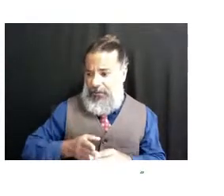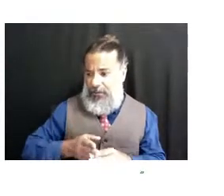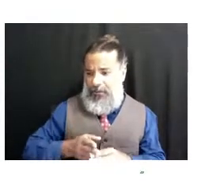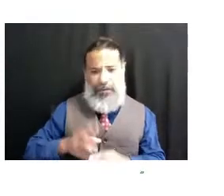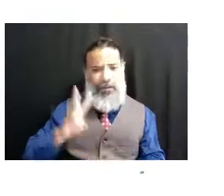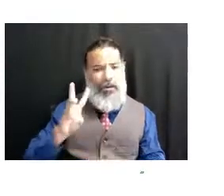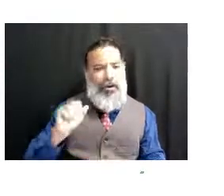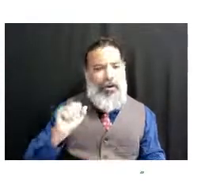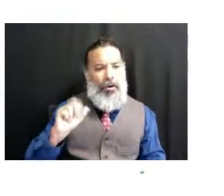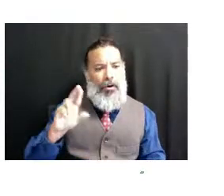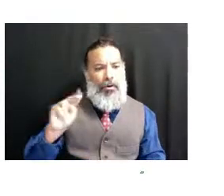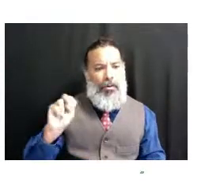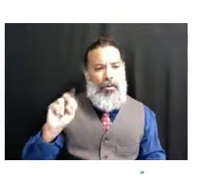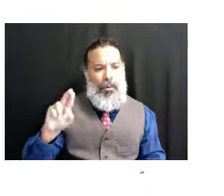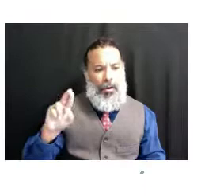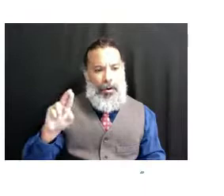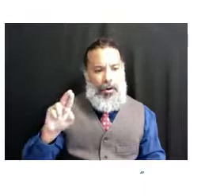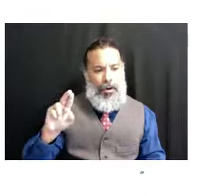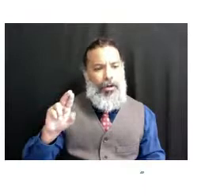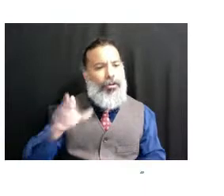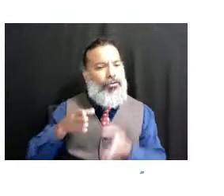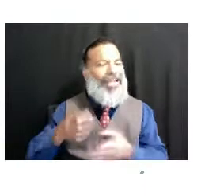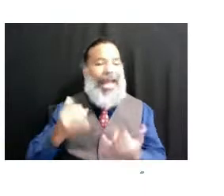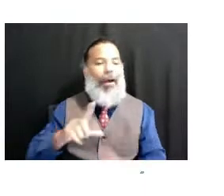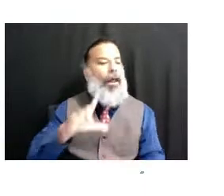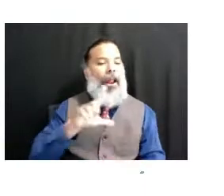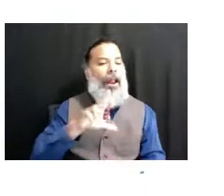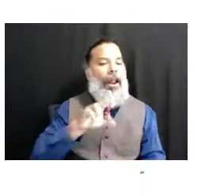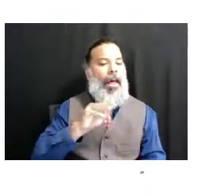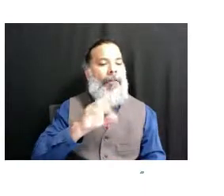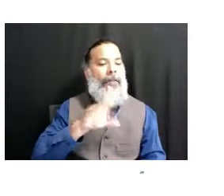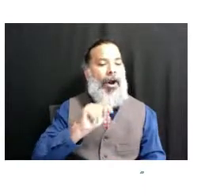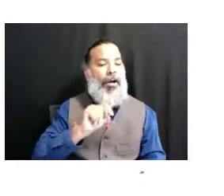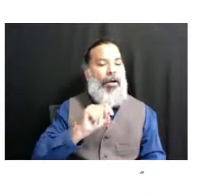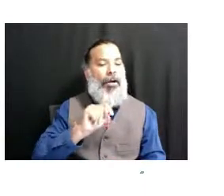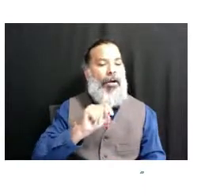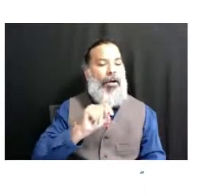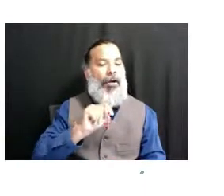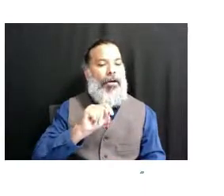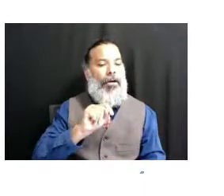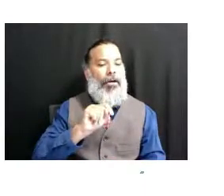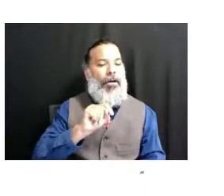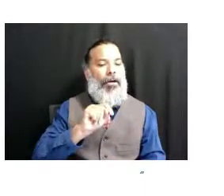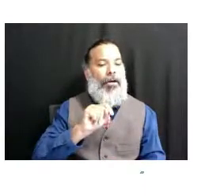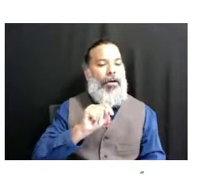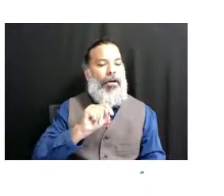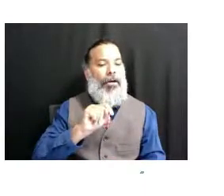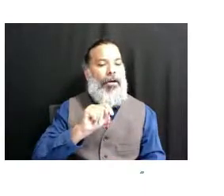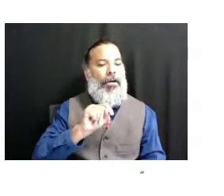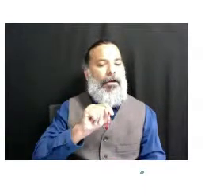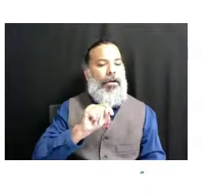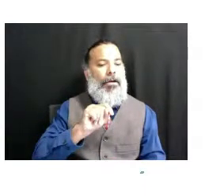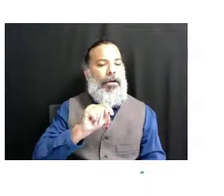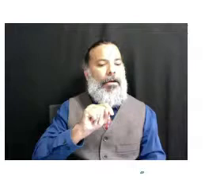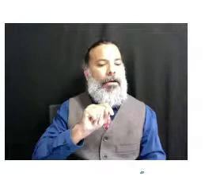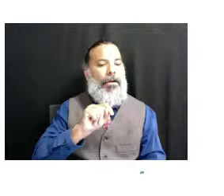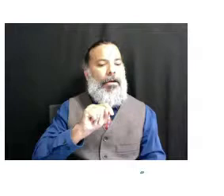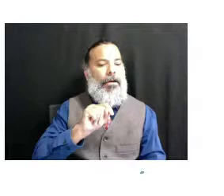Water Street, which is Lombard Street now, but probably will go back to being Water Street again, and Gay